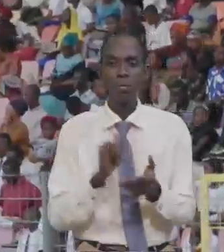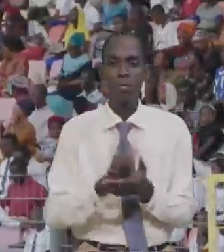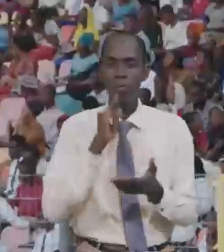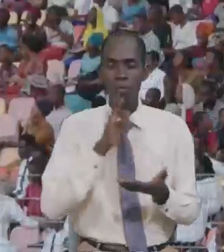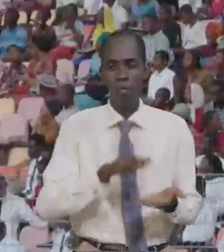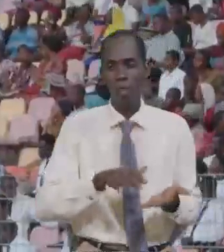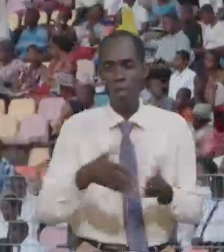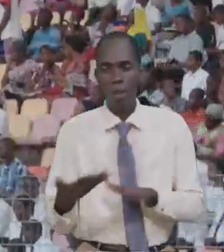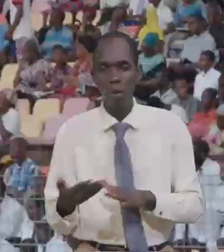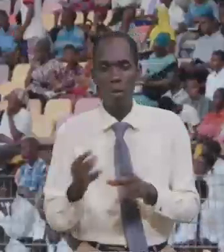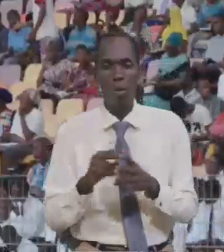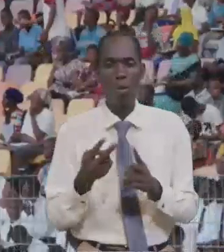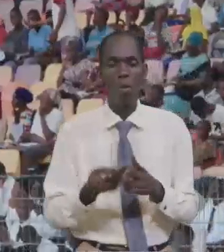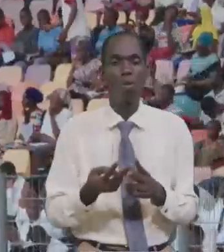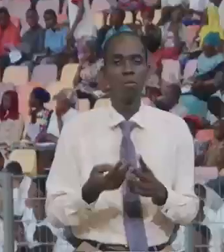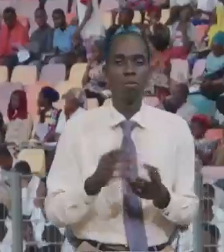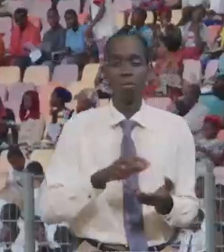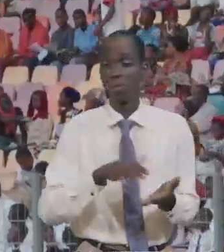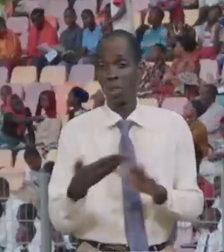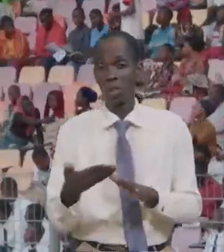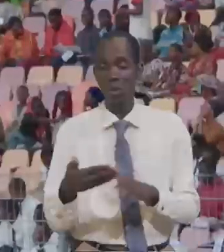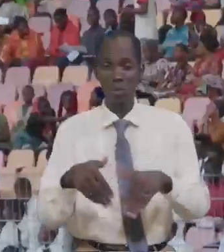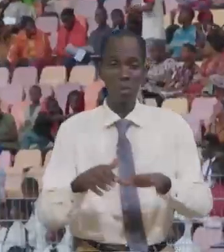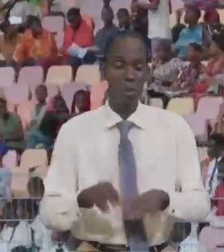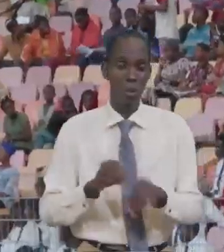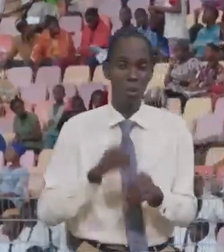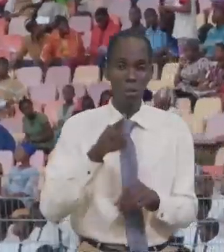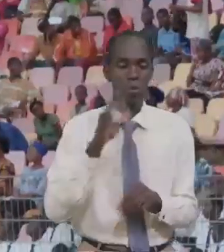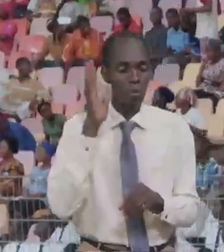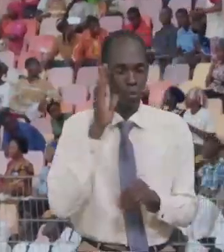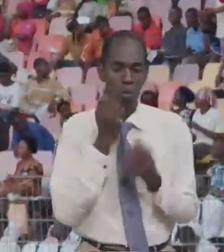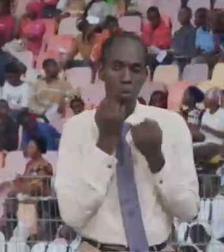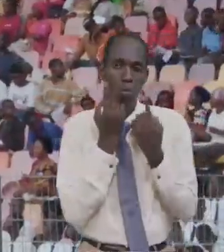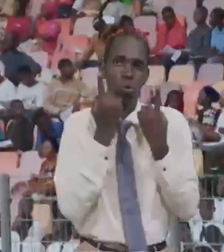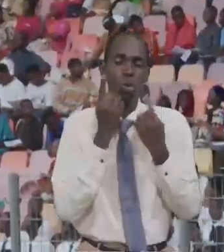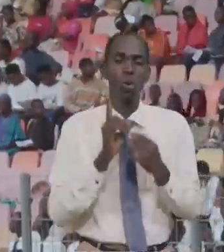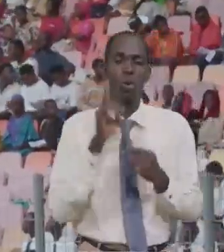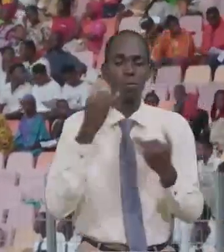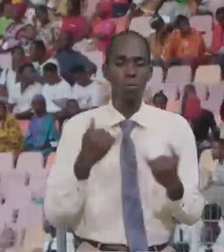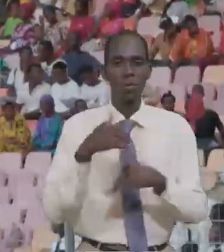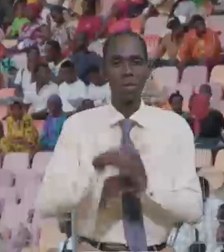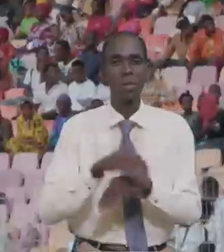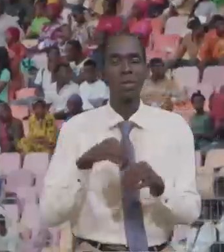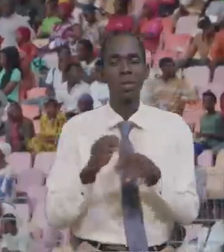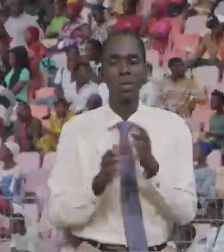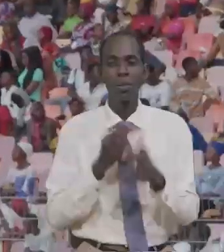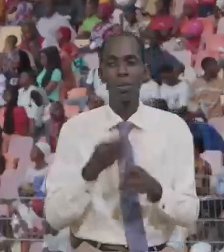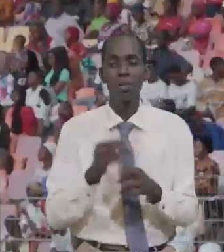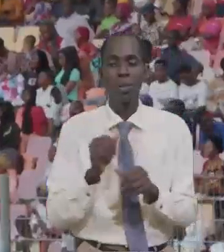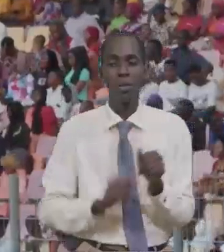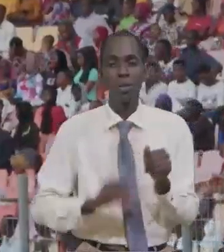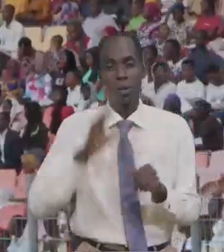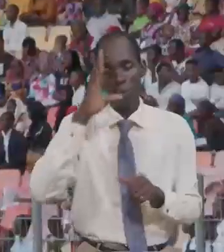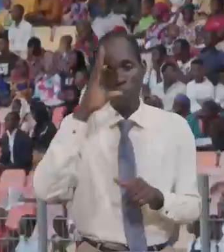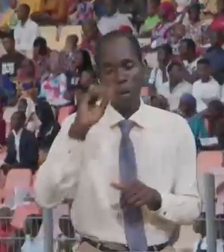that striveth for the mastery is temperate in all things. Is temperate